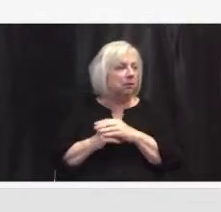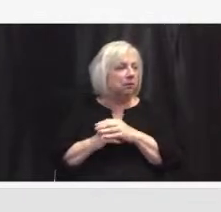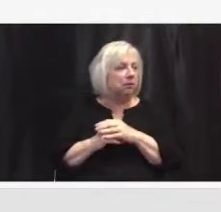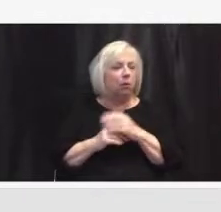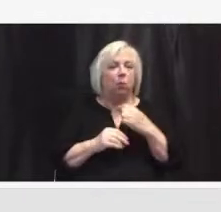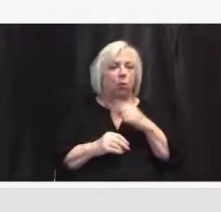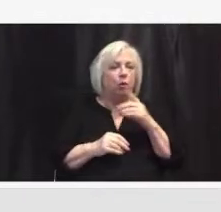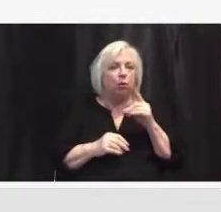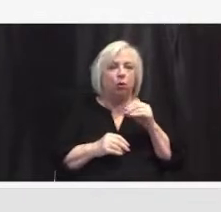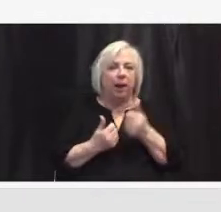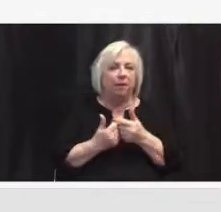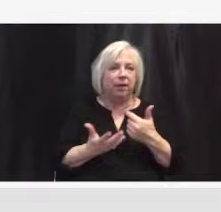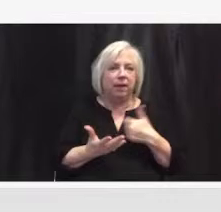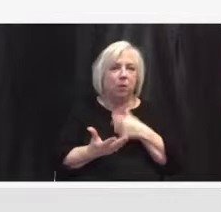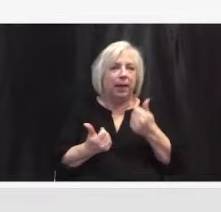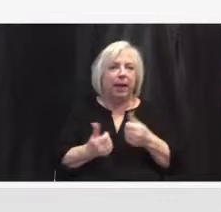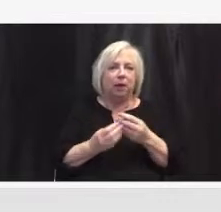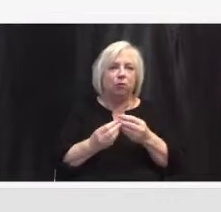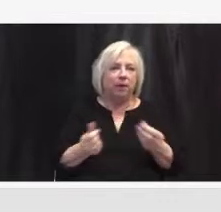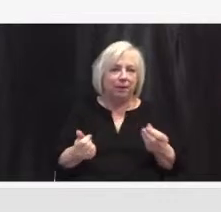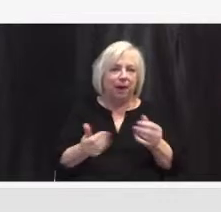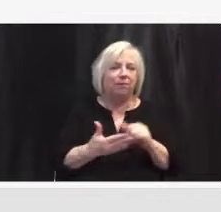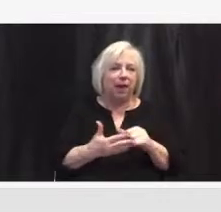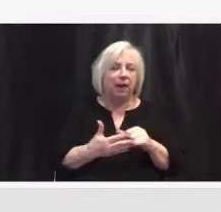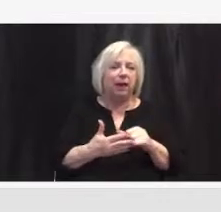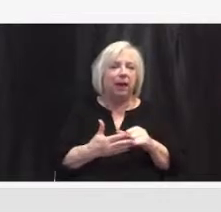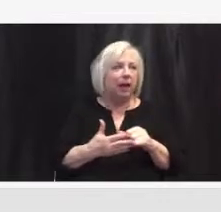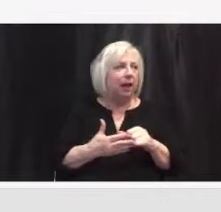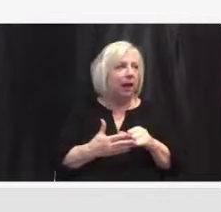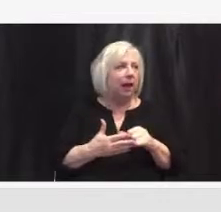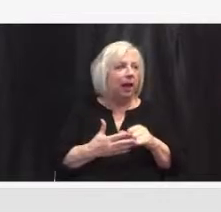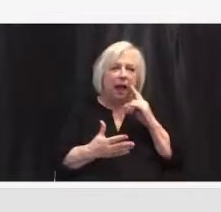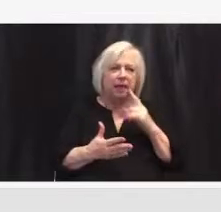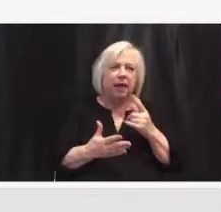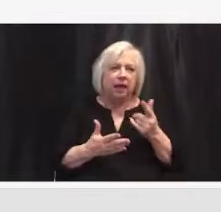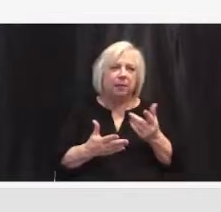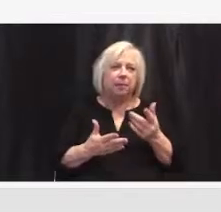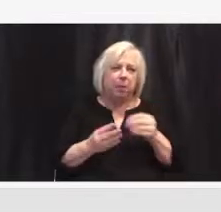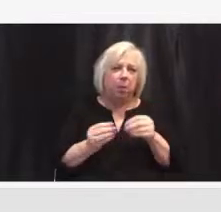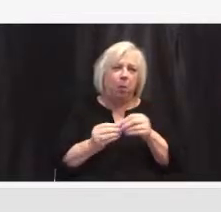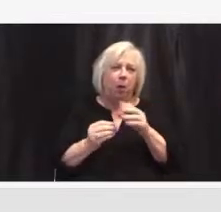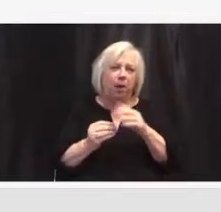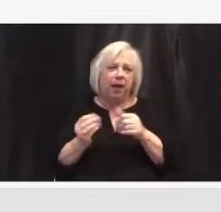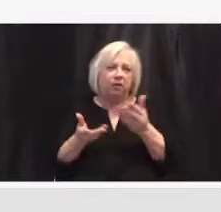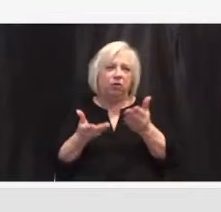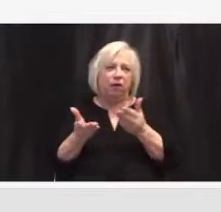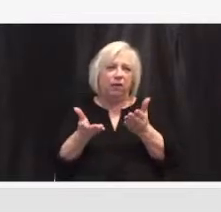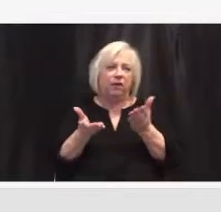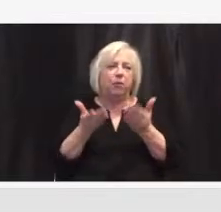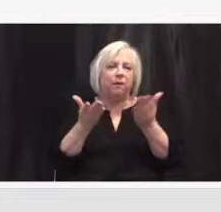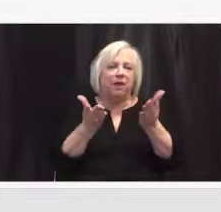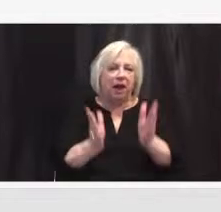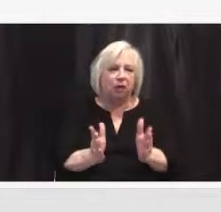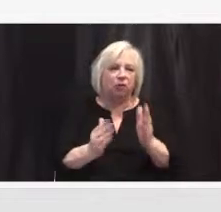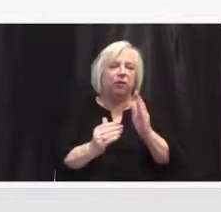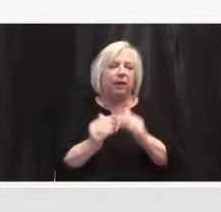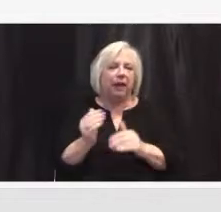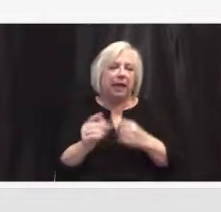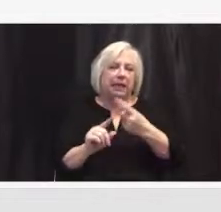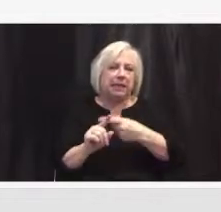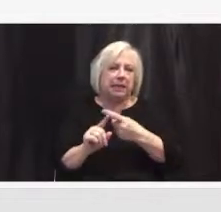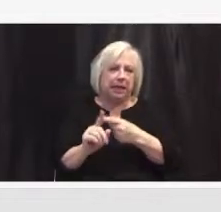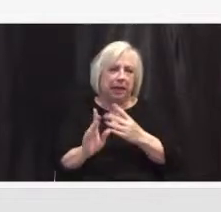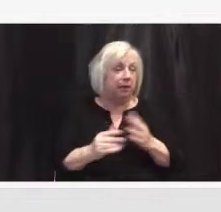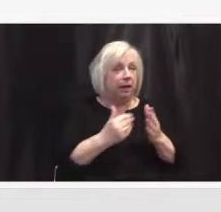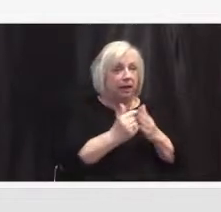we'll do everything we can to resolve that. I think that's been service providers more than actual tenants. The neighbors can speak to that